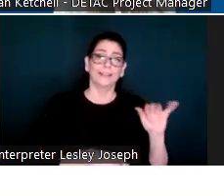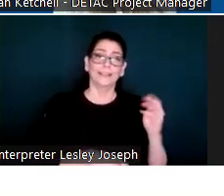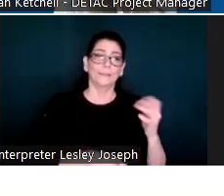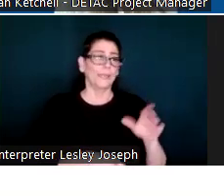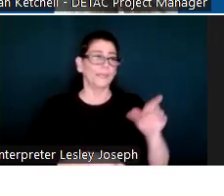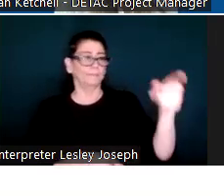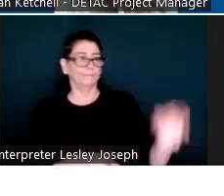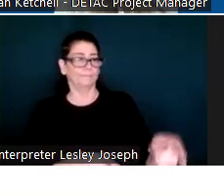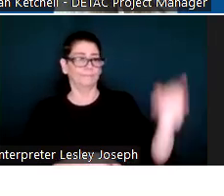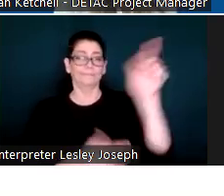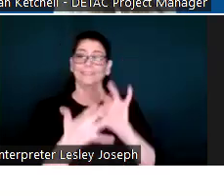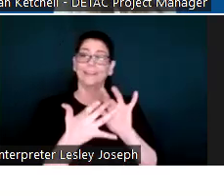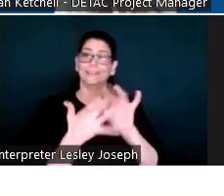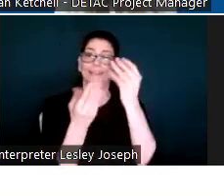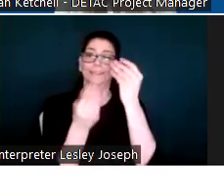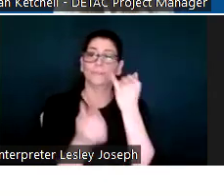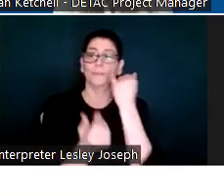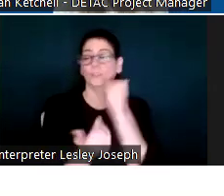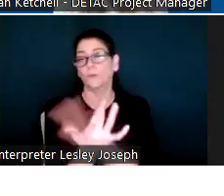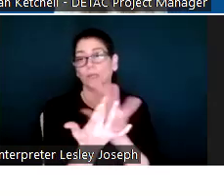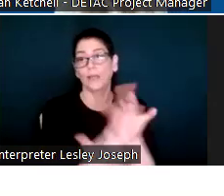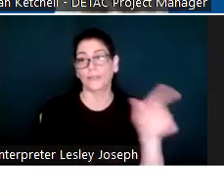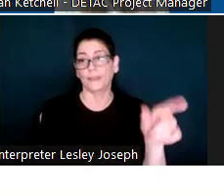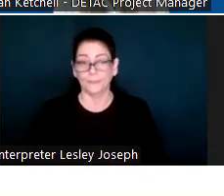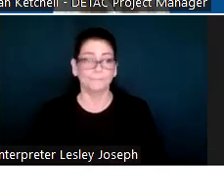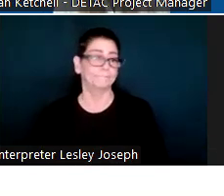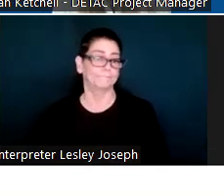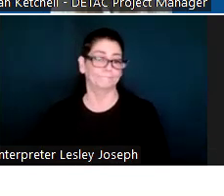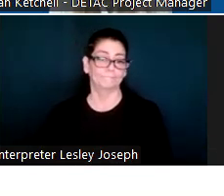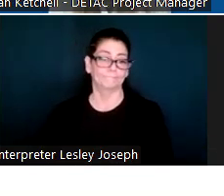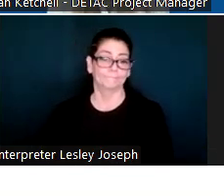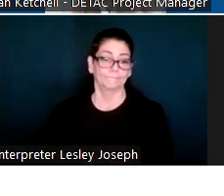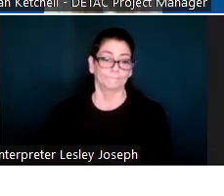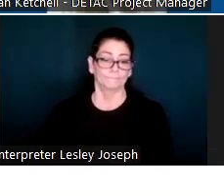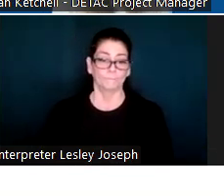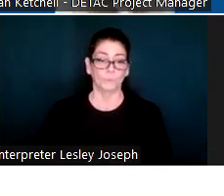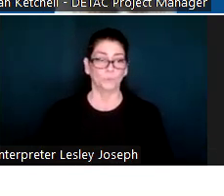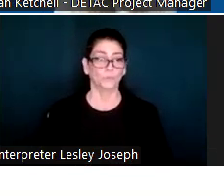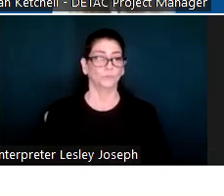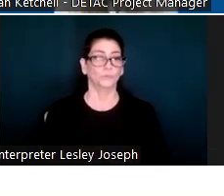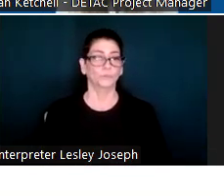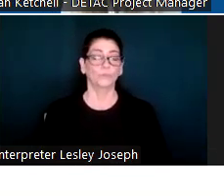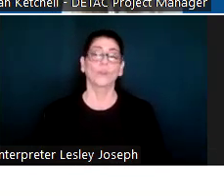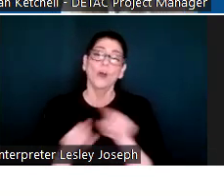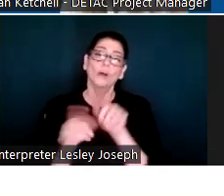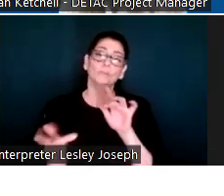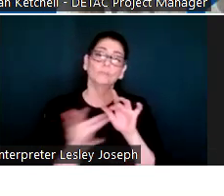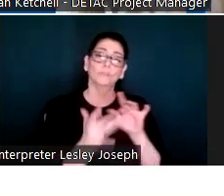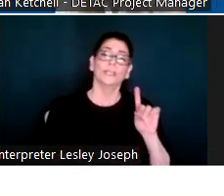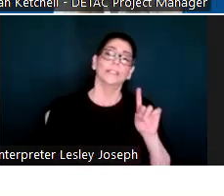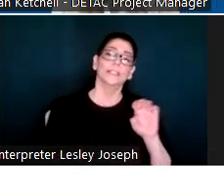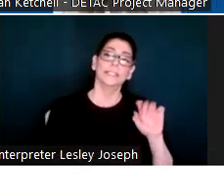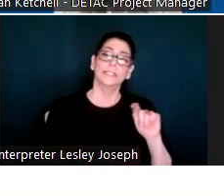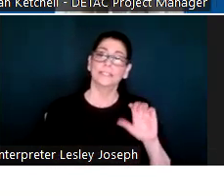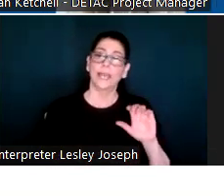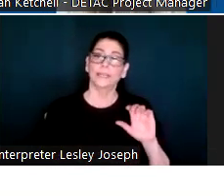their contact information if you'd like to reach out with them with questions. You can also reach out to our DTAC mailbox, which